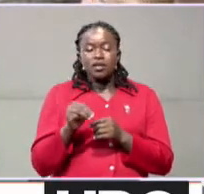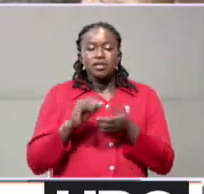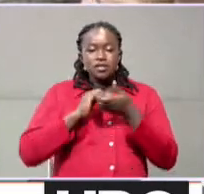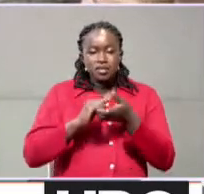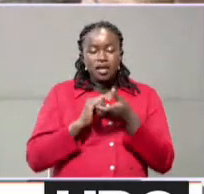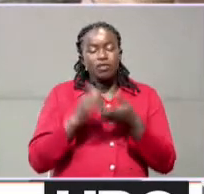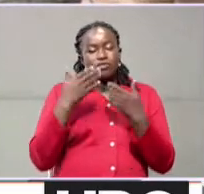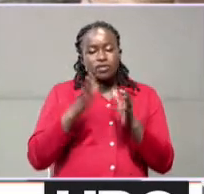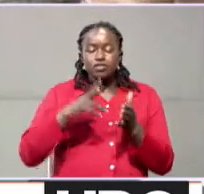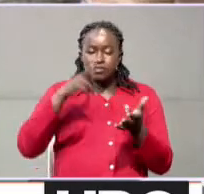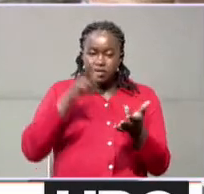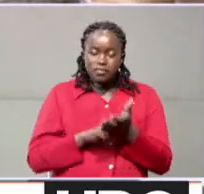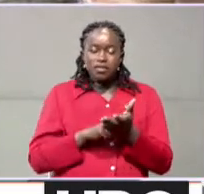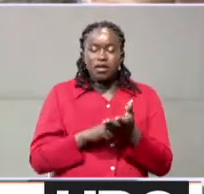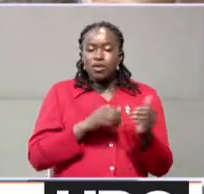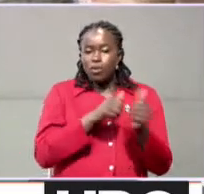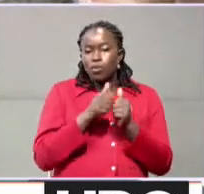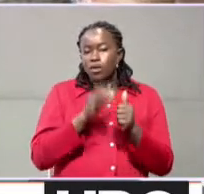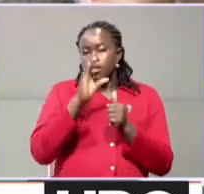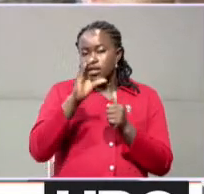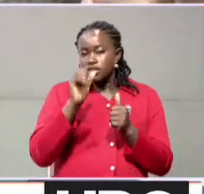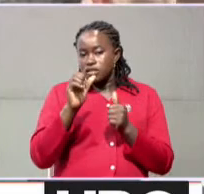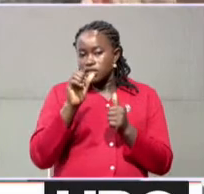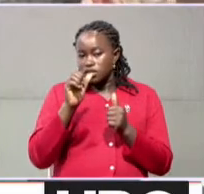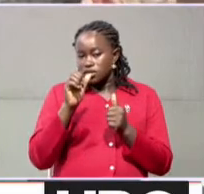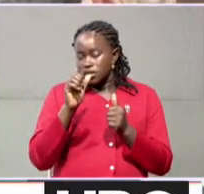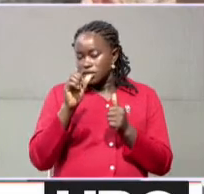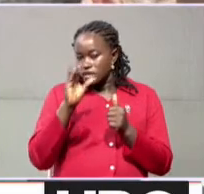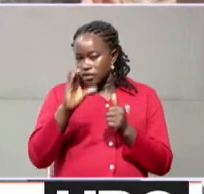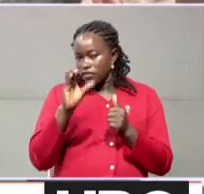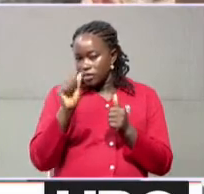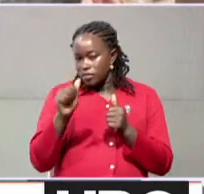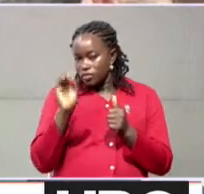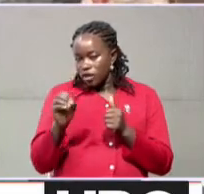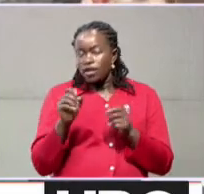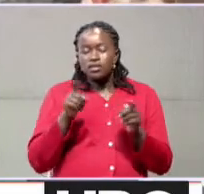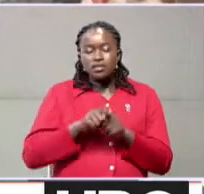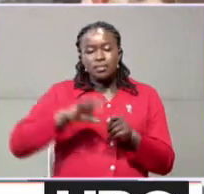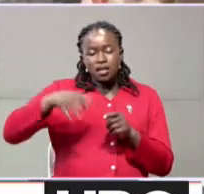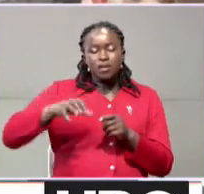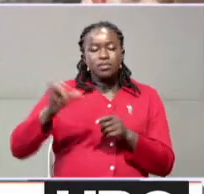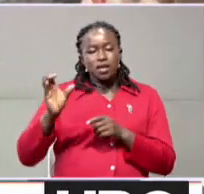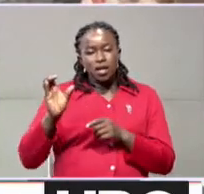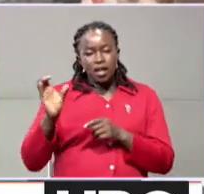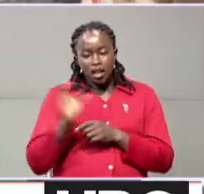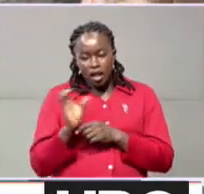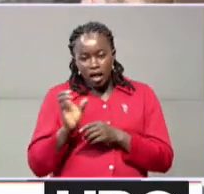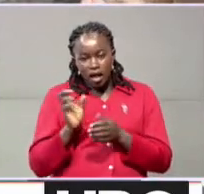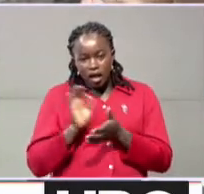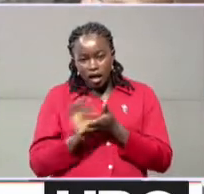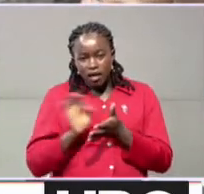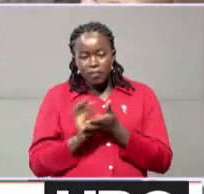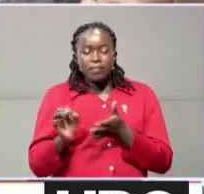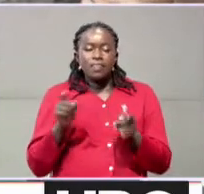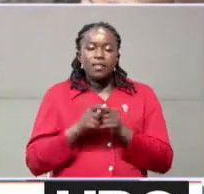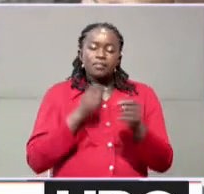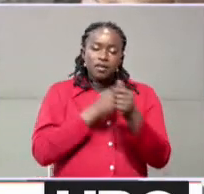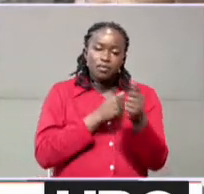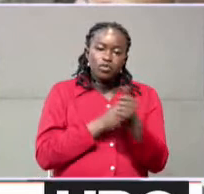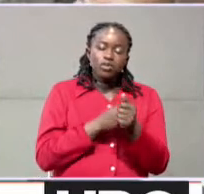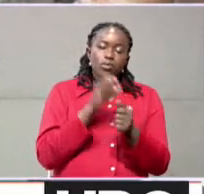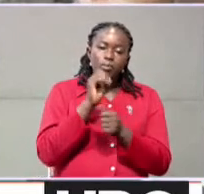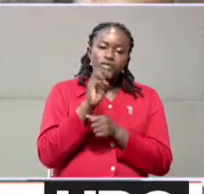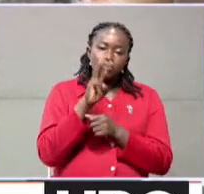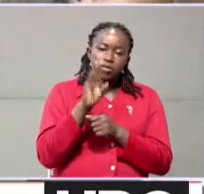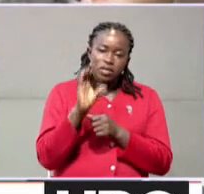verified by the chief administrative officer struck down club supported by operation wealth creation against data